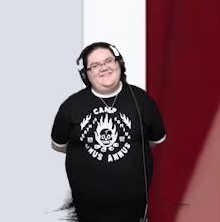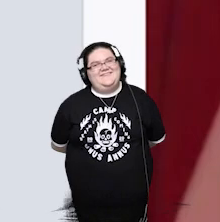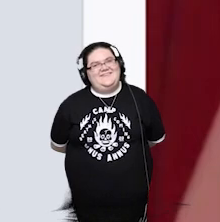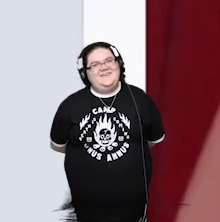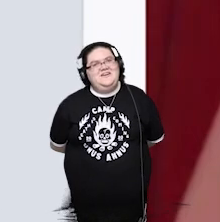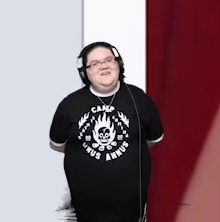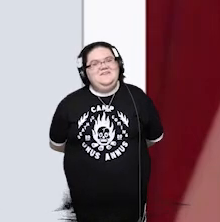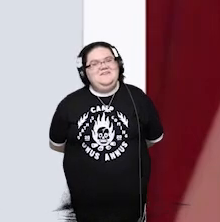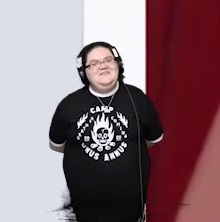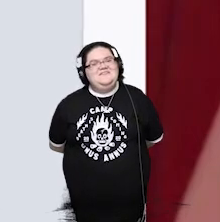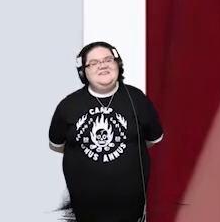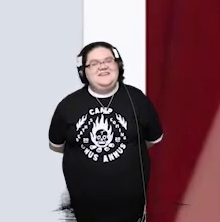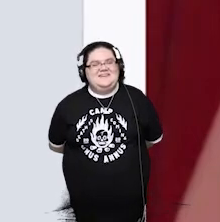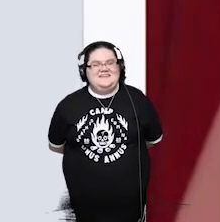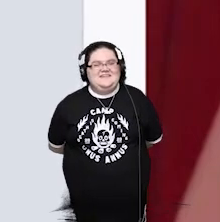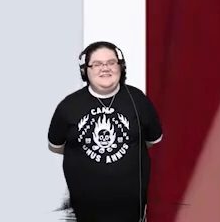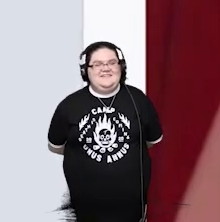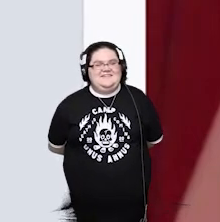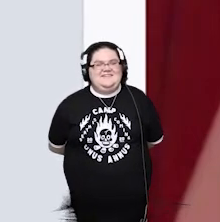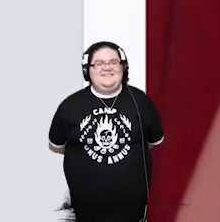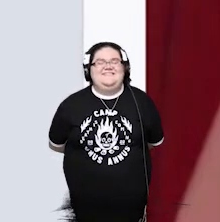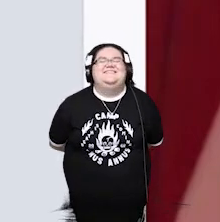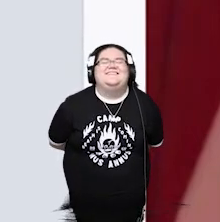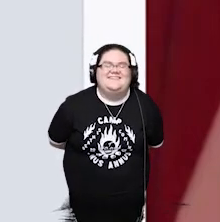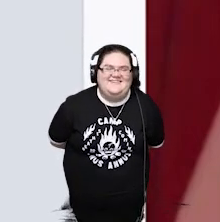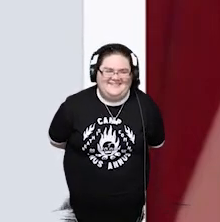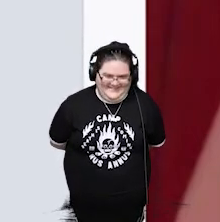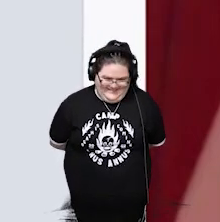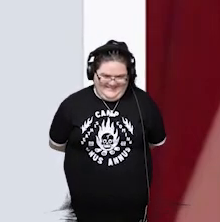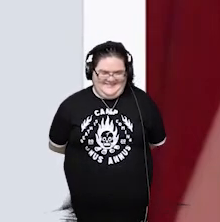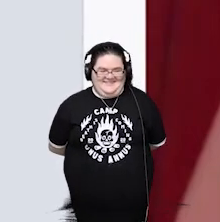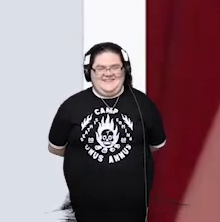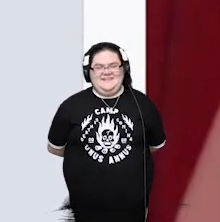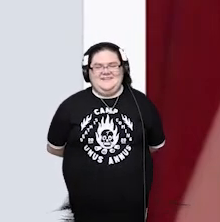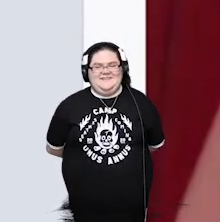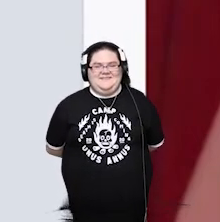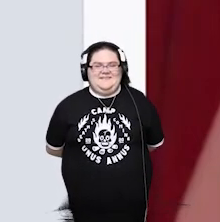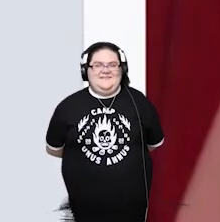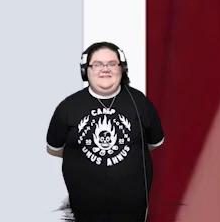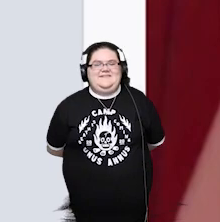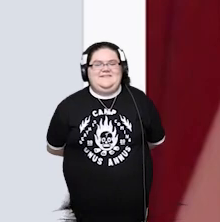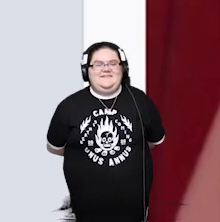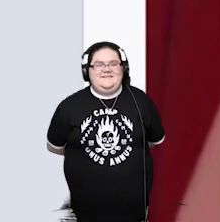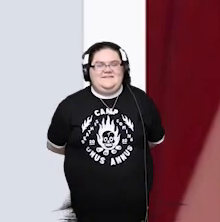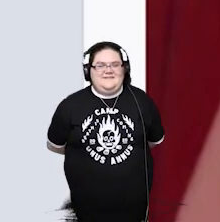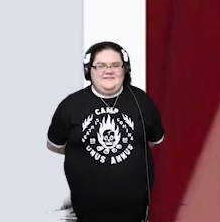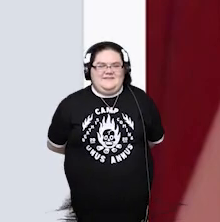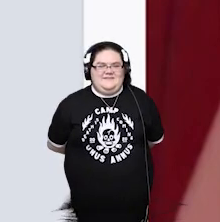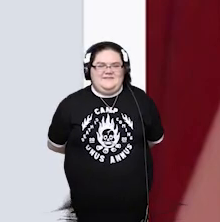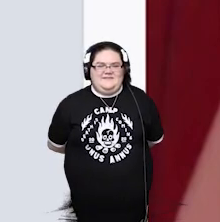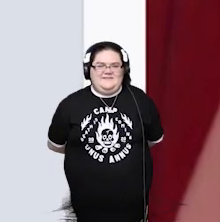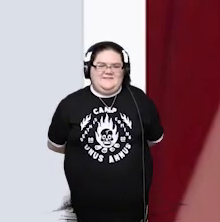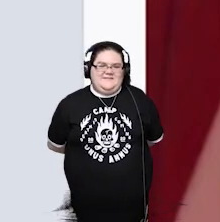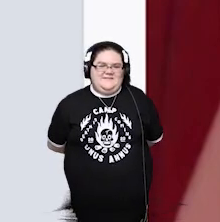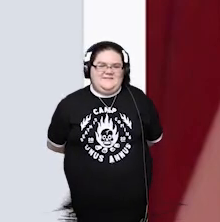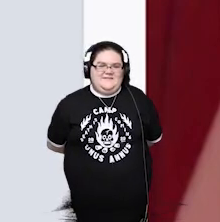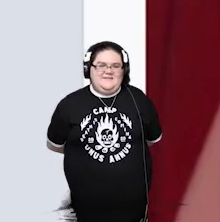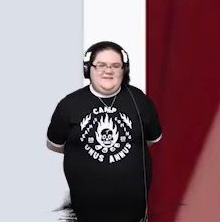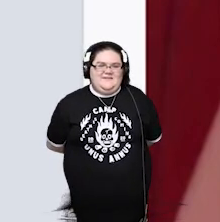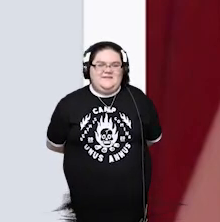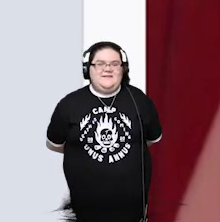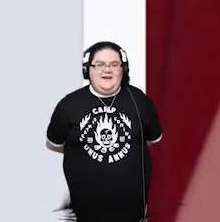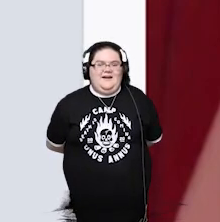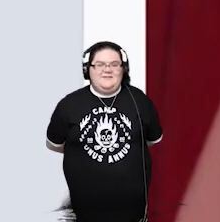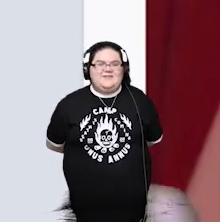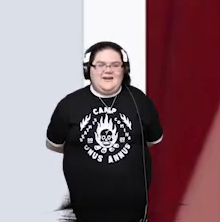I'm not that smart. I'm quite book smart because I was a little tryhard at school. I know a bit of trivia because my brain remembers random things. I mean, the chase on the Sidemen channel is